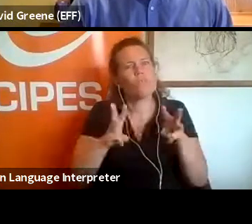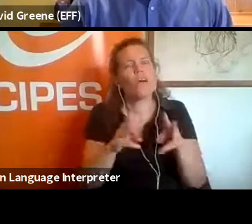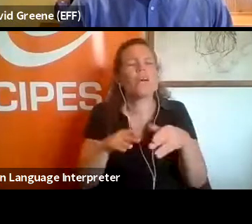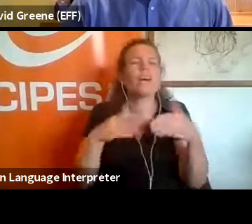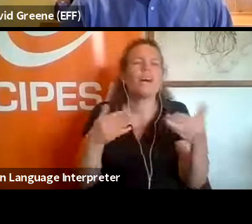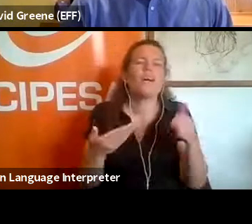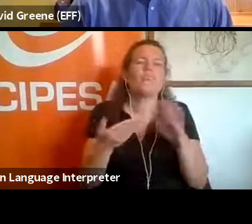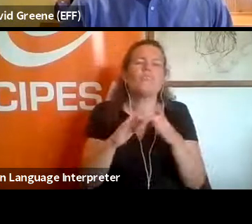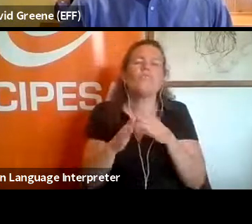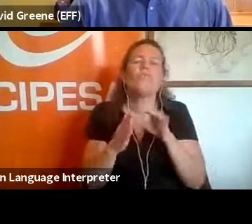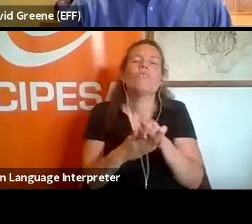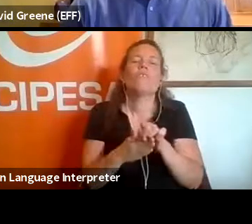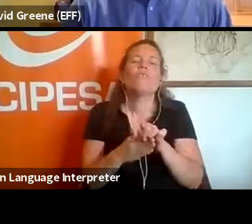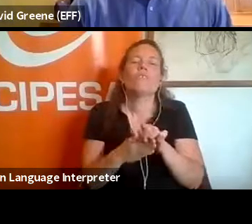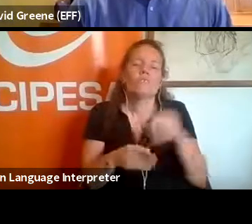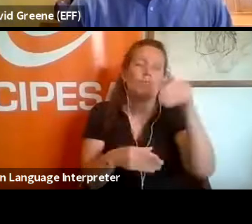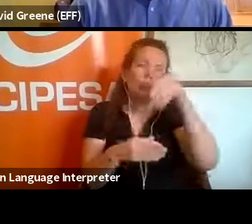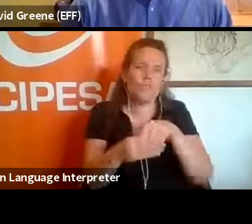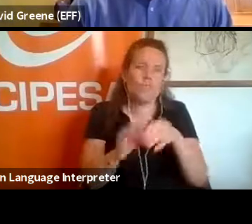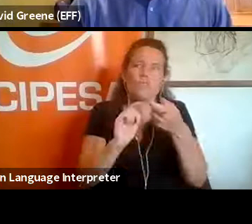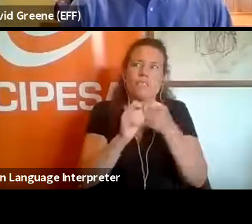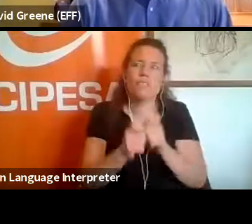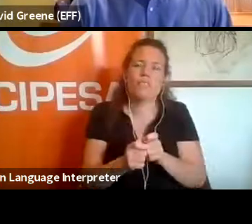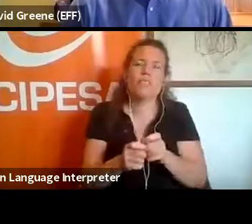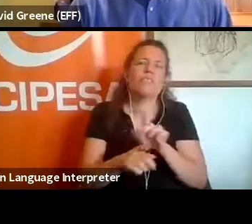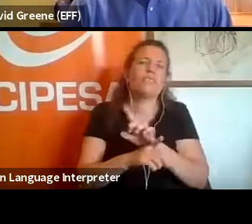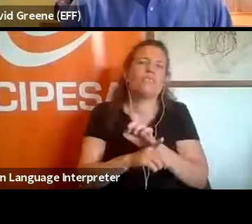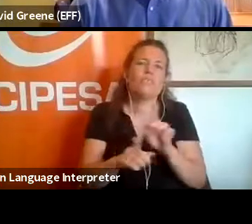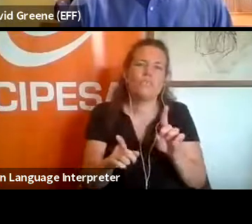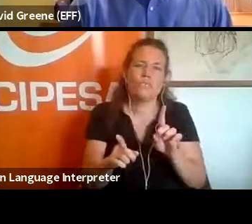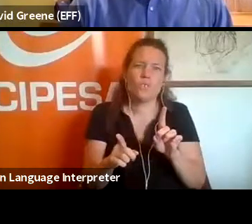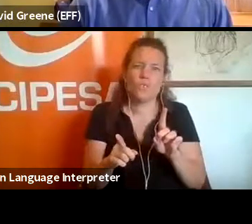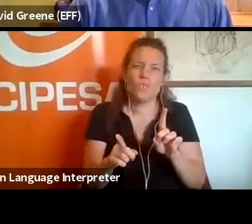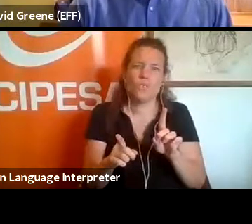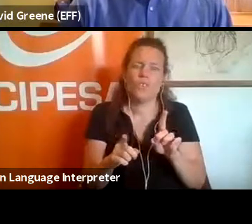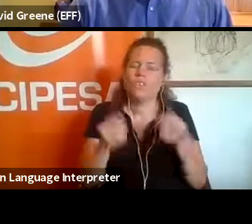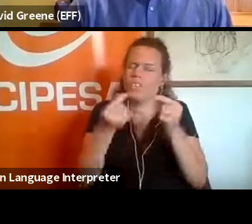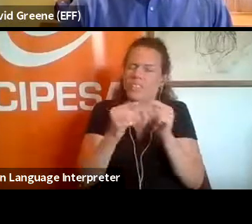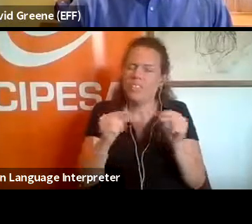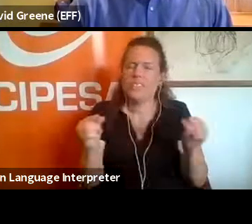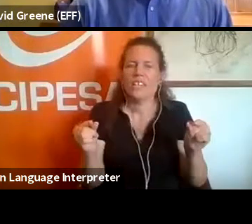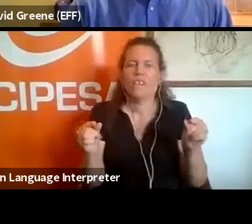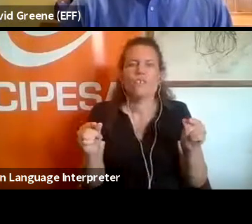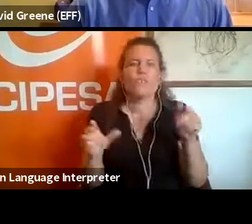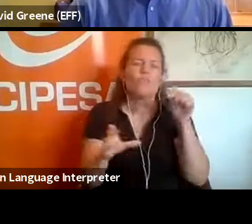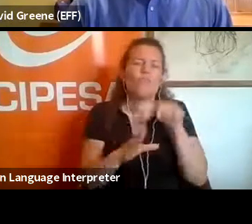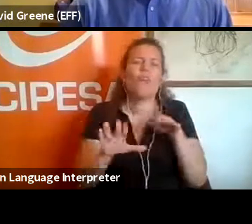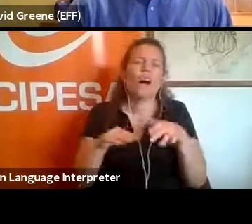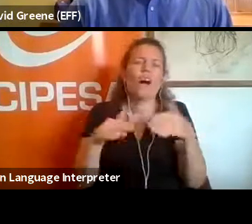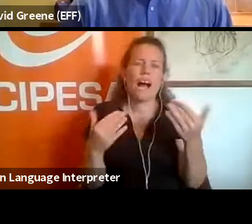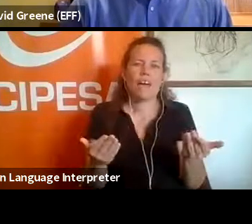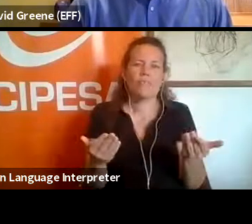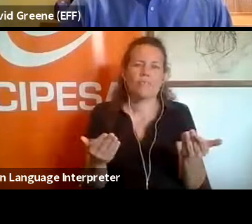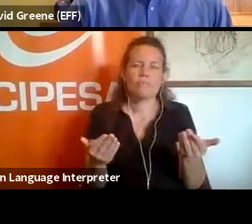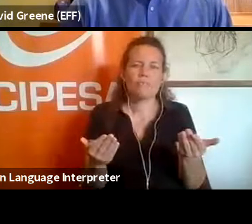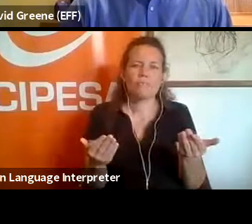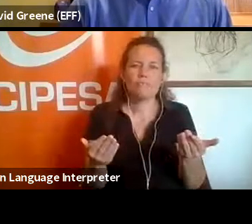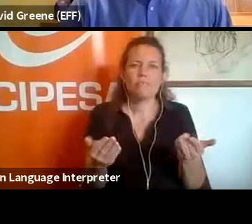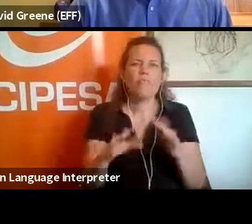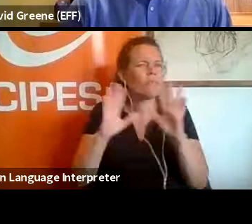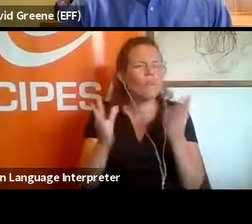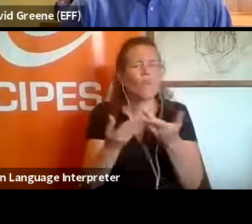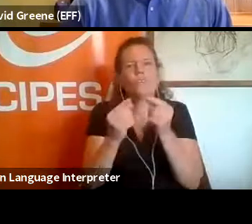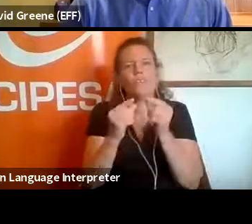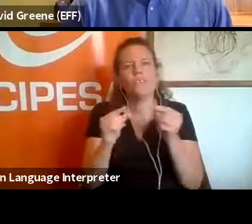of content moderation, not, of course, related to the details on how all the